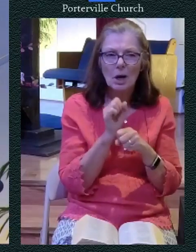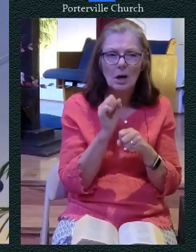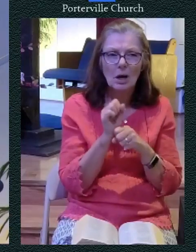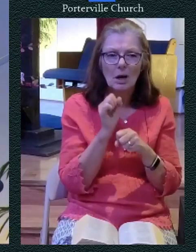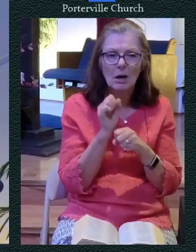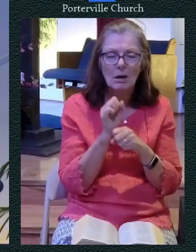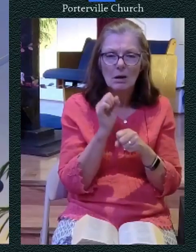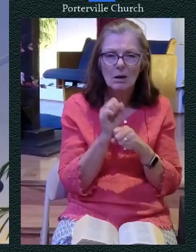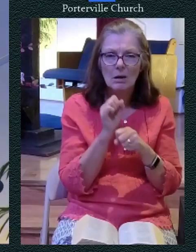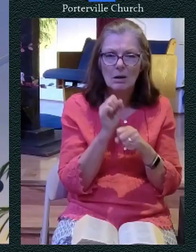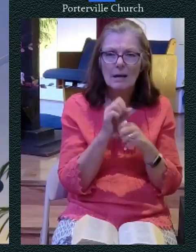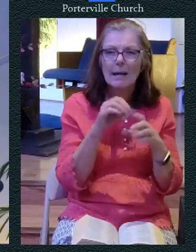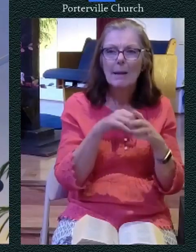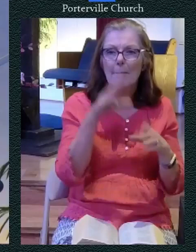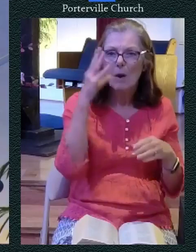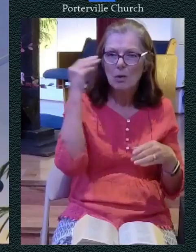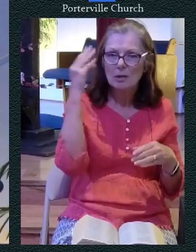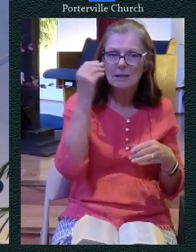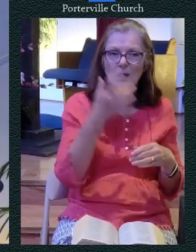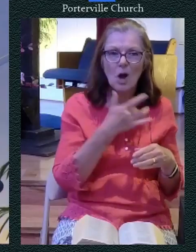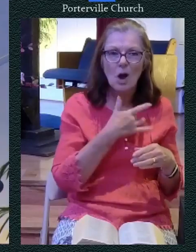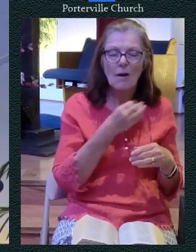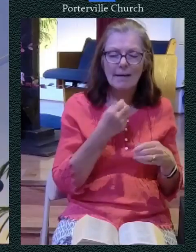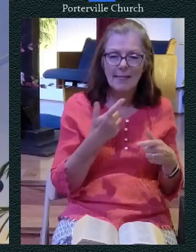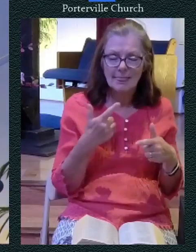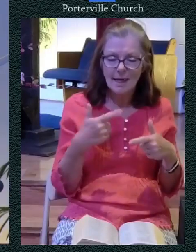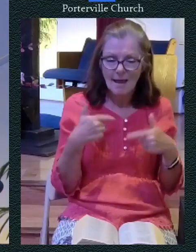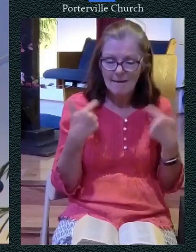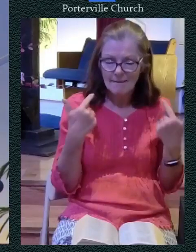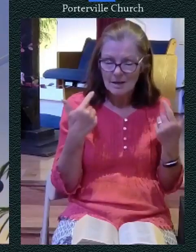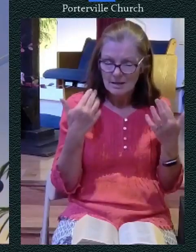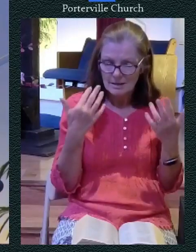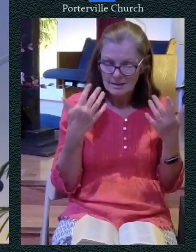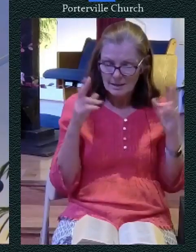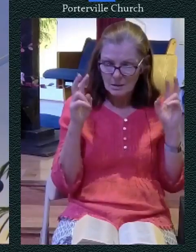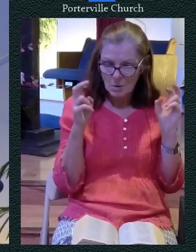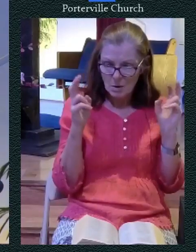in Moses' heart and life, let's see, I got to catch this quote.